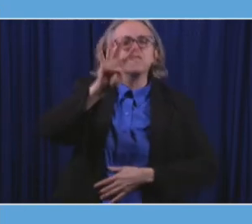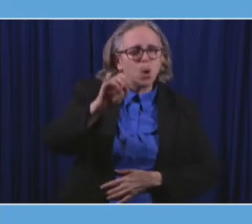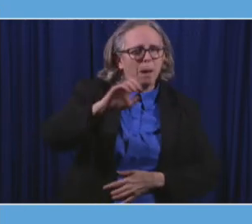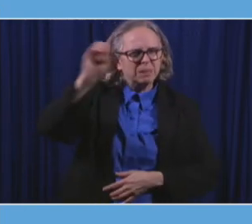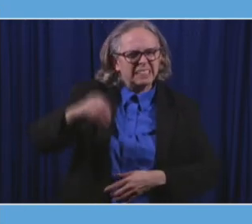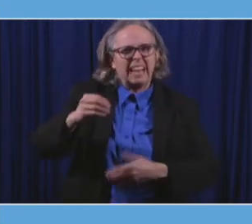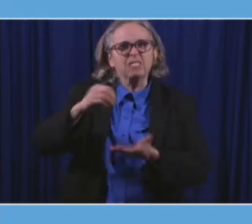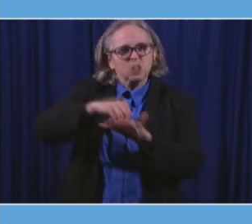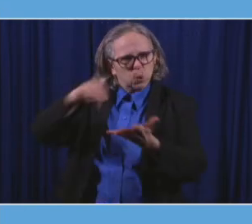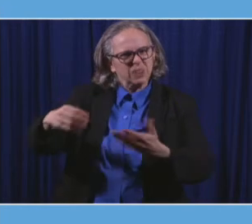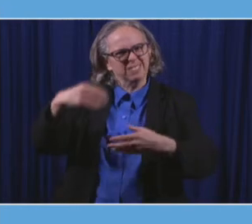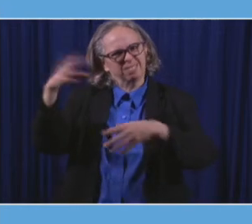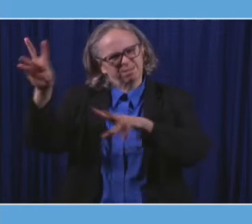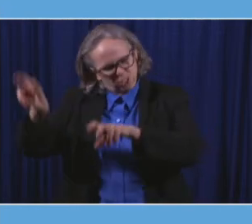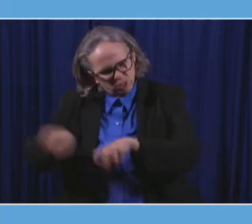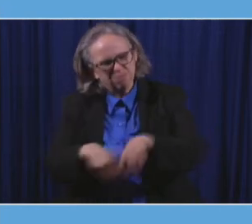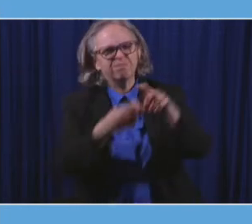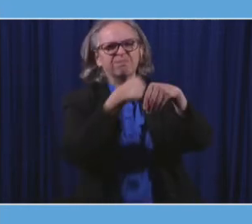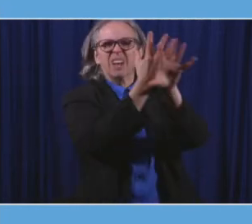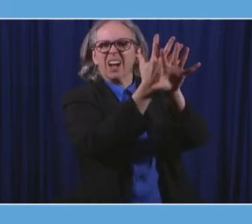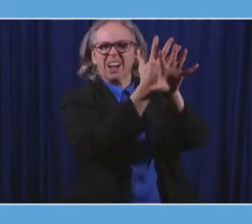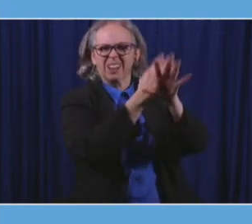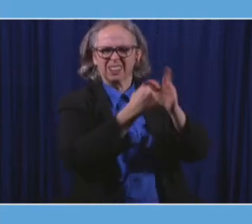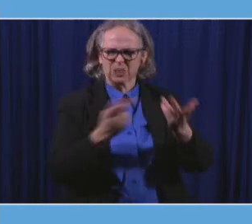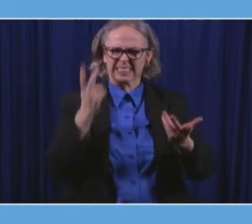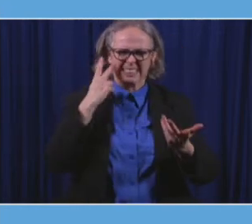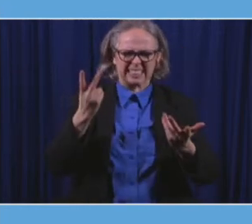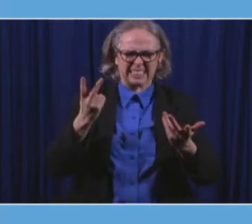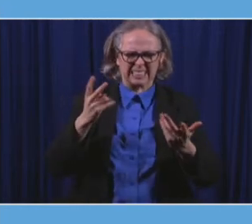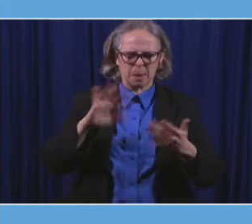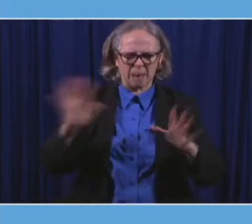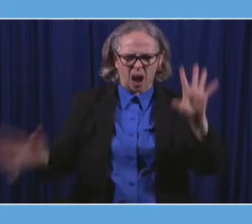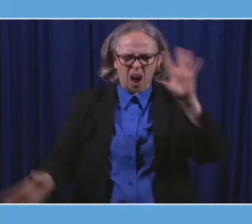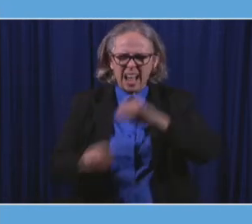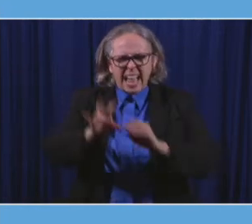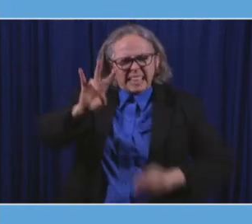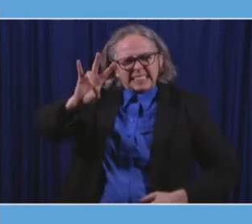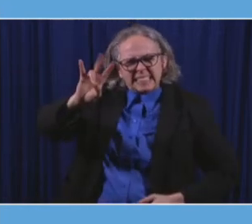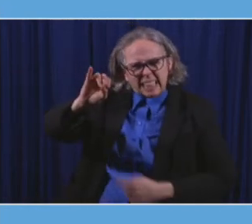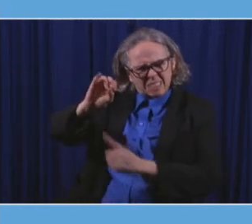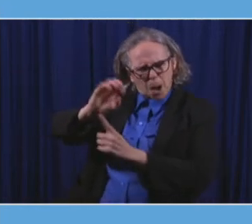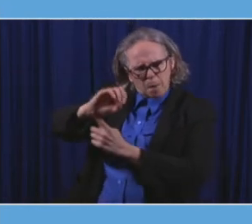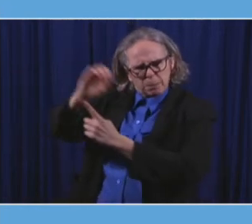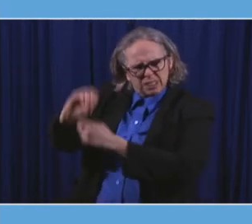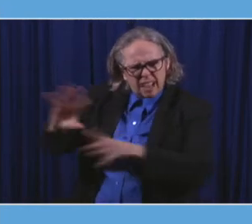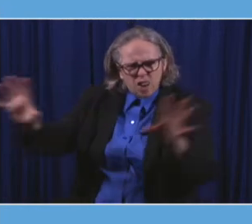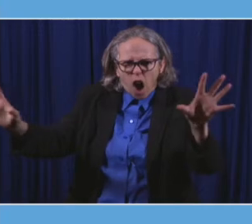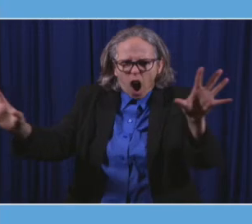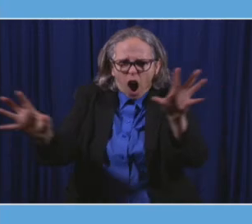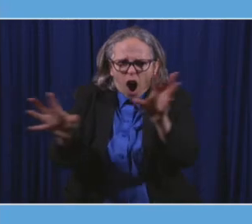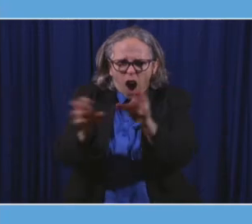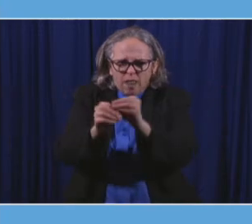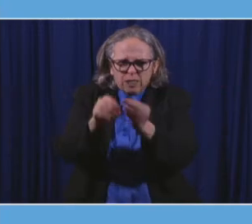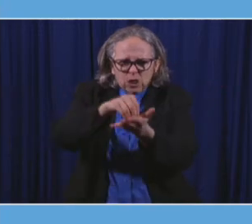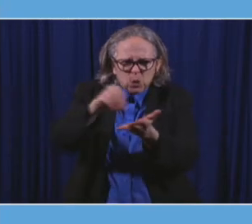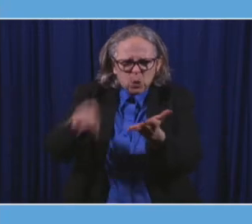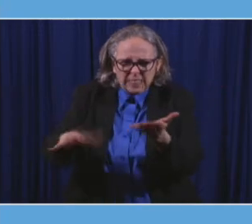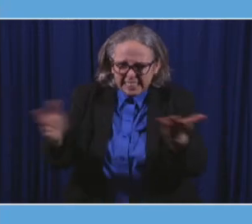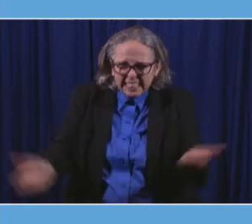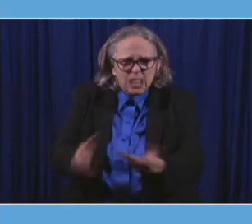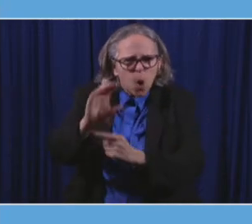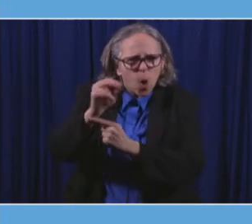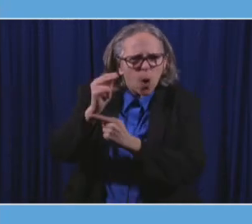you'll see almost 70% of the students in the state of Ohio are